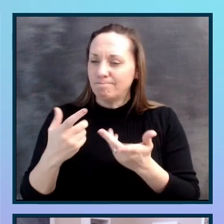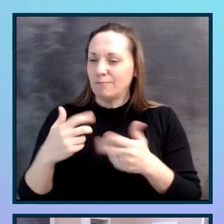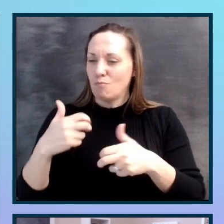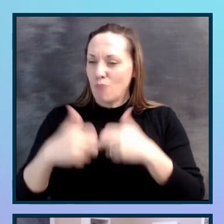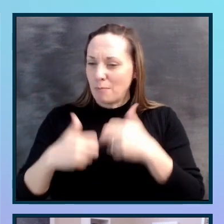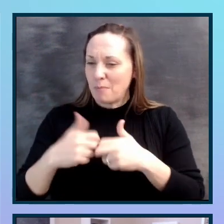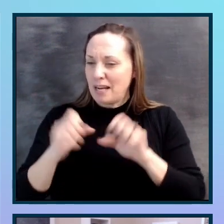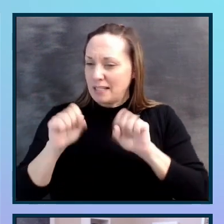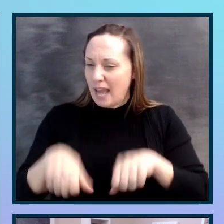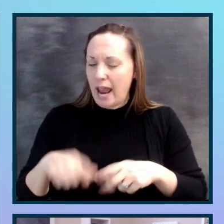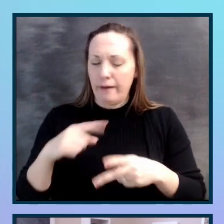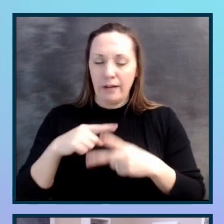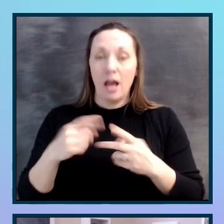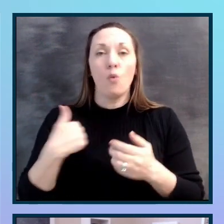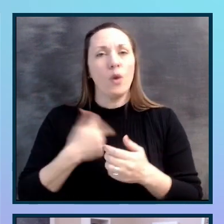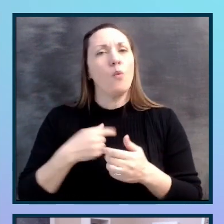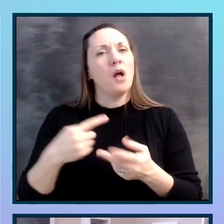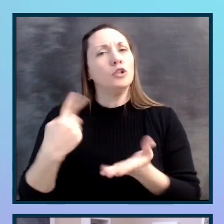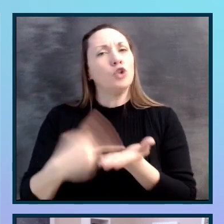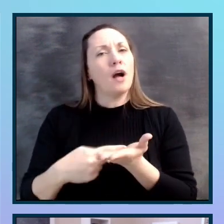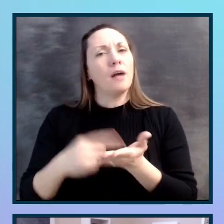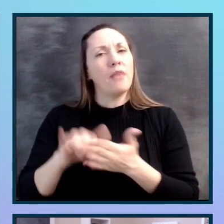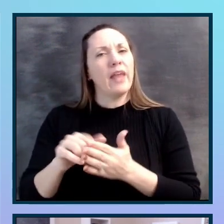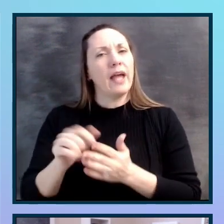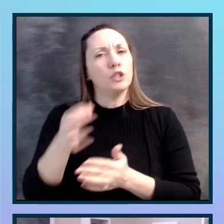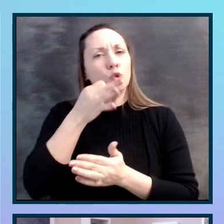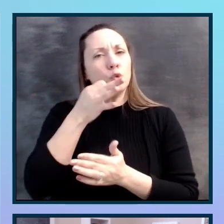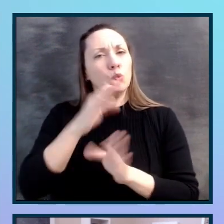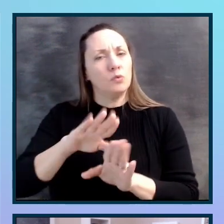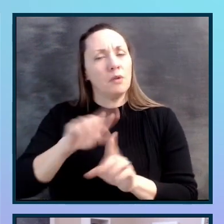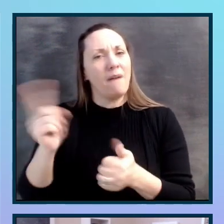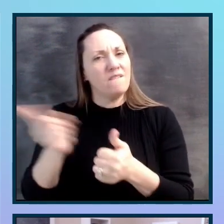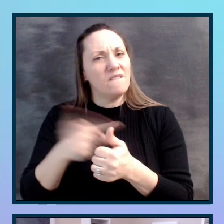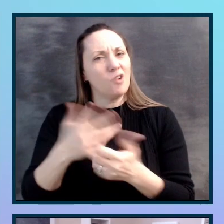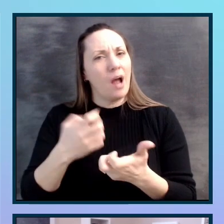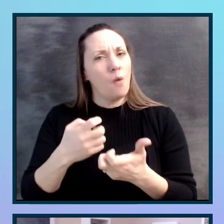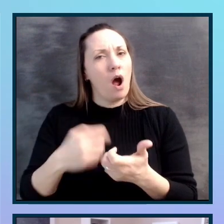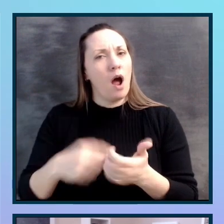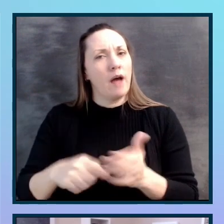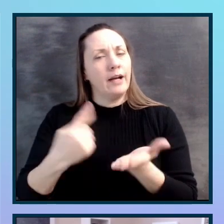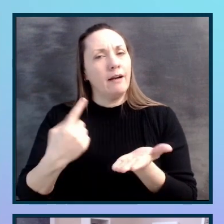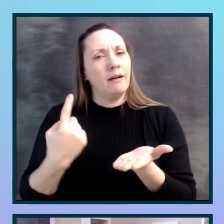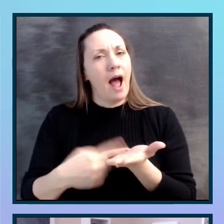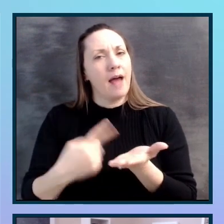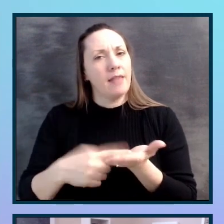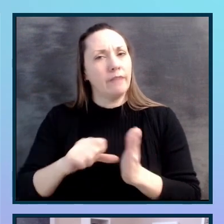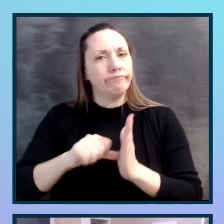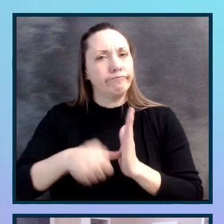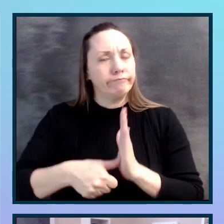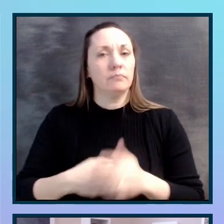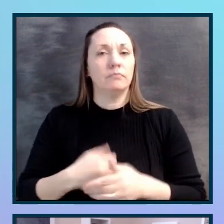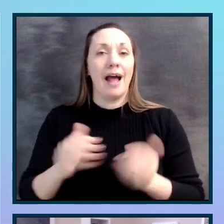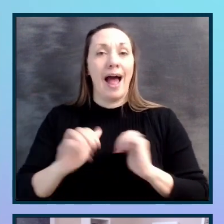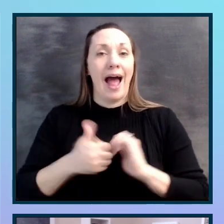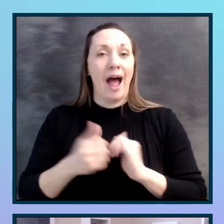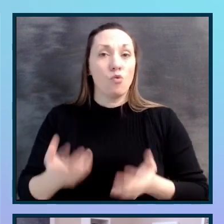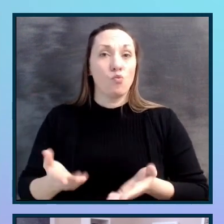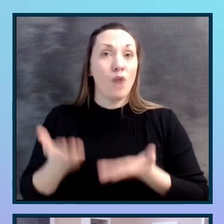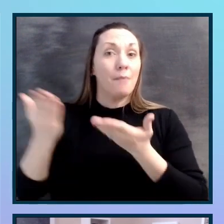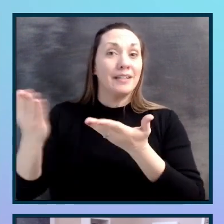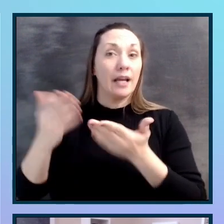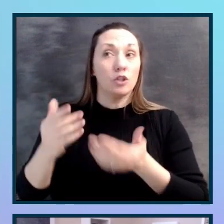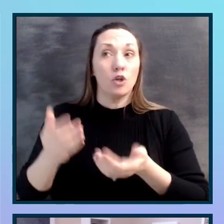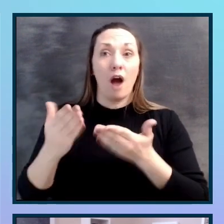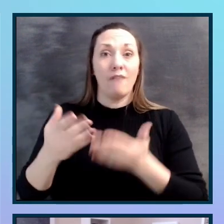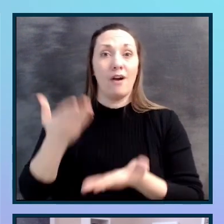and we're going to dig into that in just a little bit. But I wanted to take a minute to highlight the ways that recommendations offer